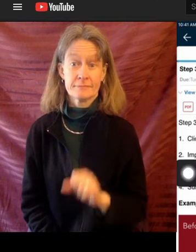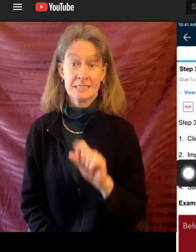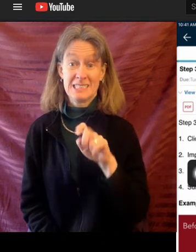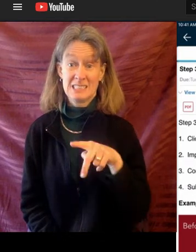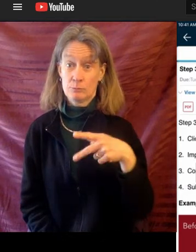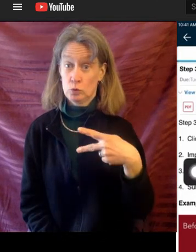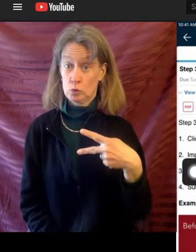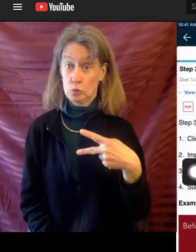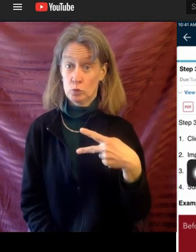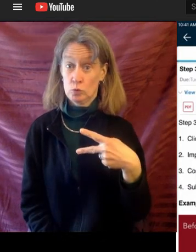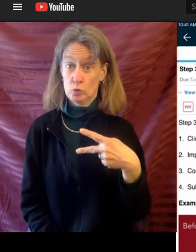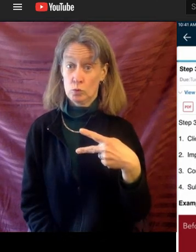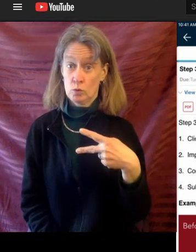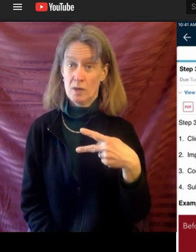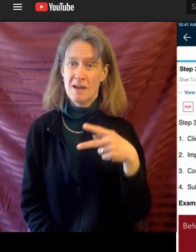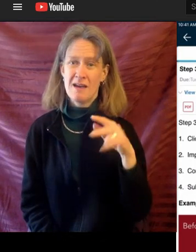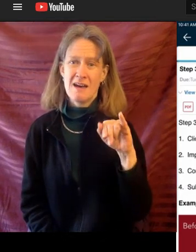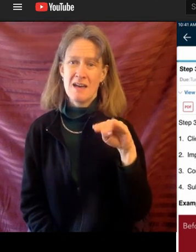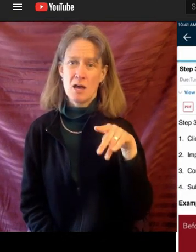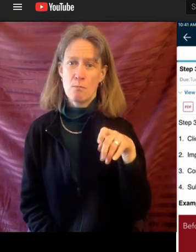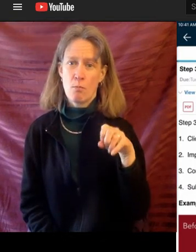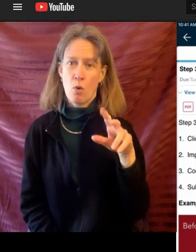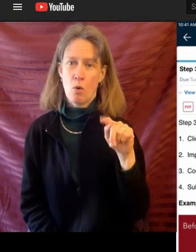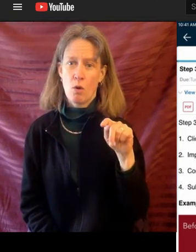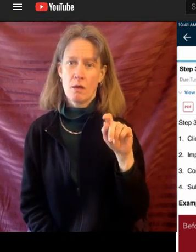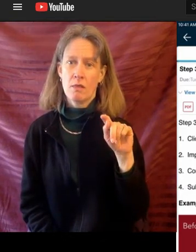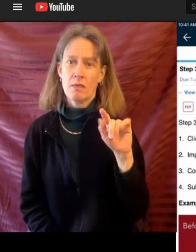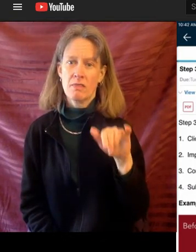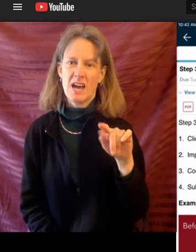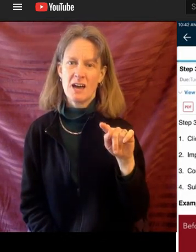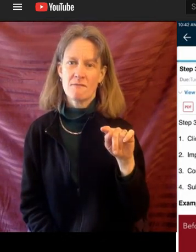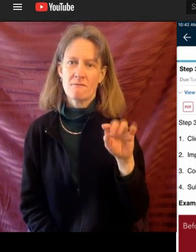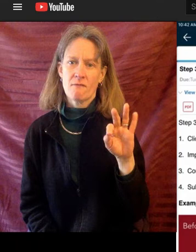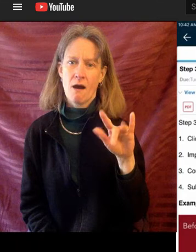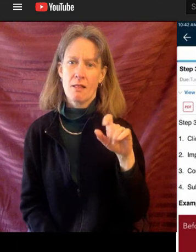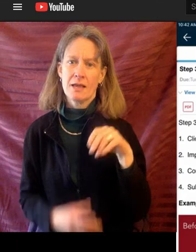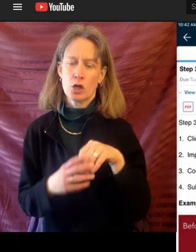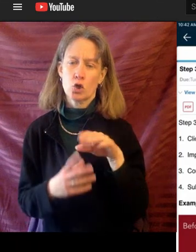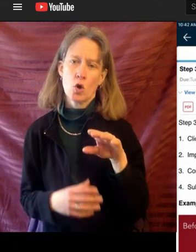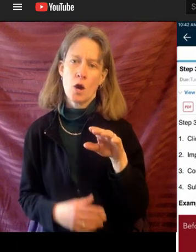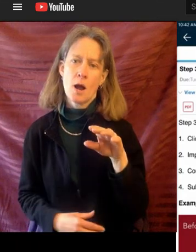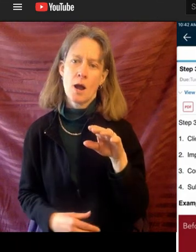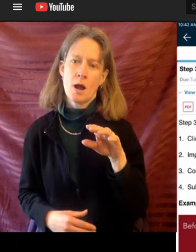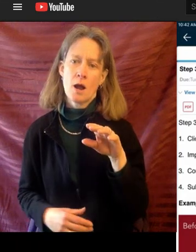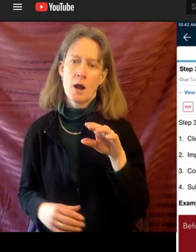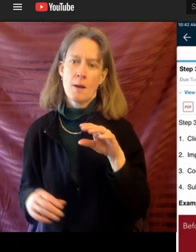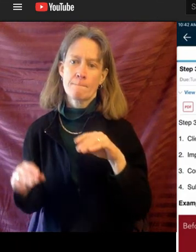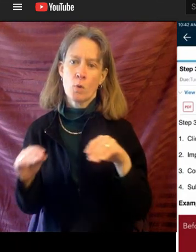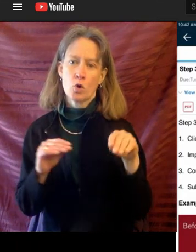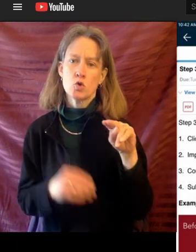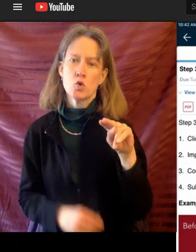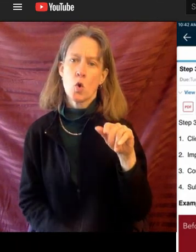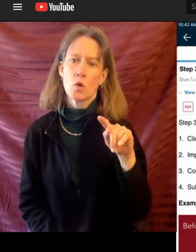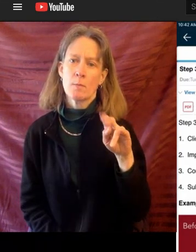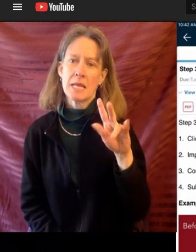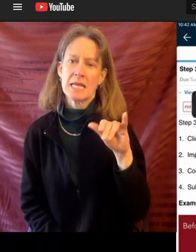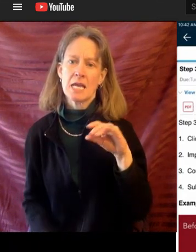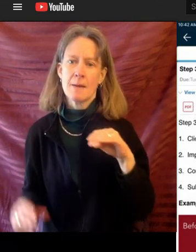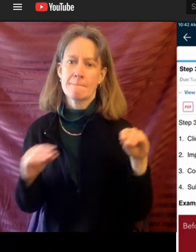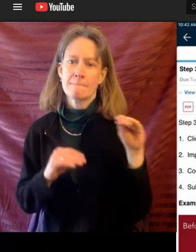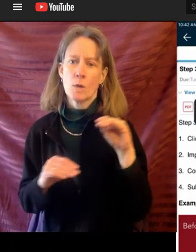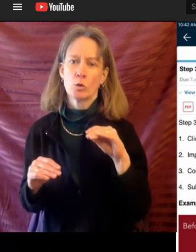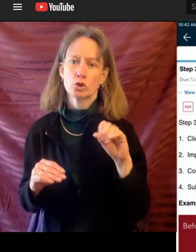Step 2, import the file into your Notability Motion Shot project. So what you need to